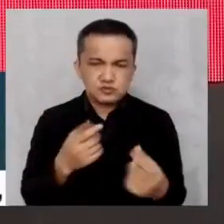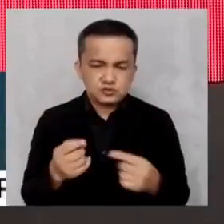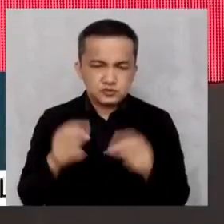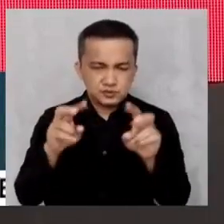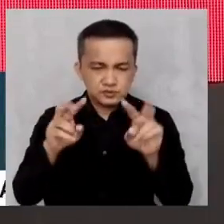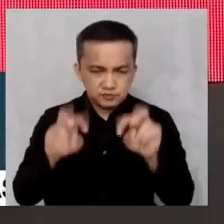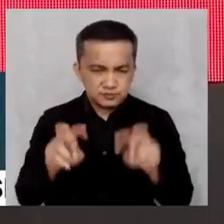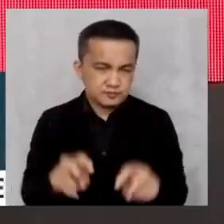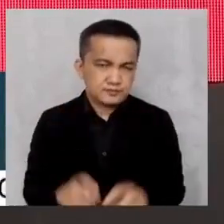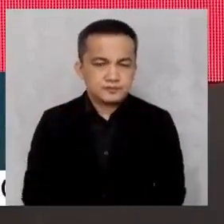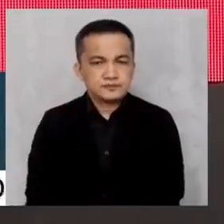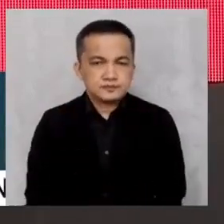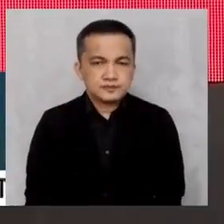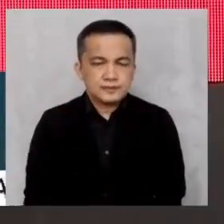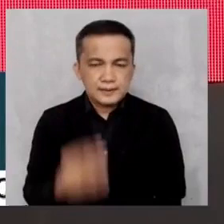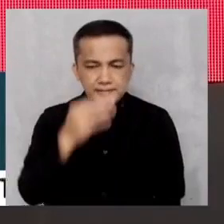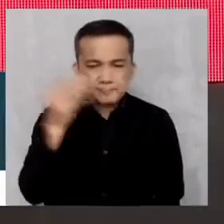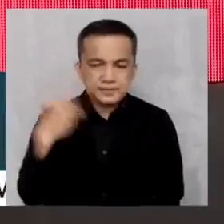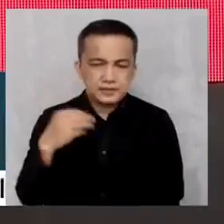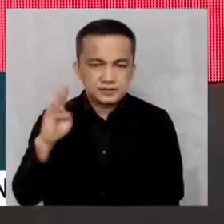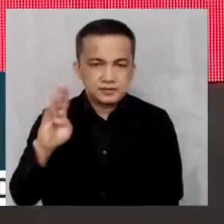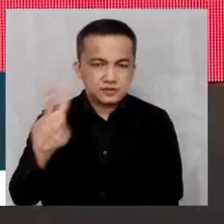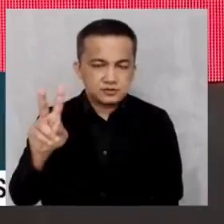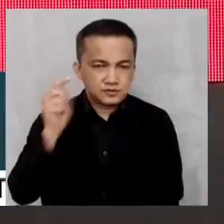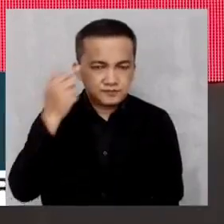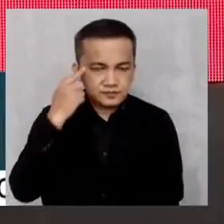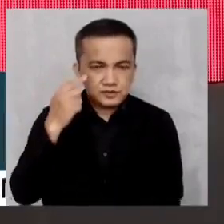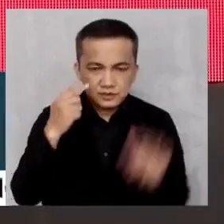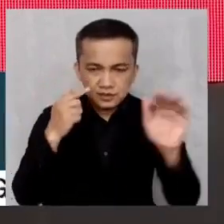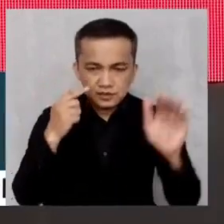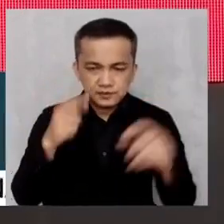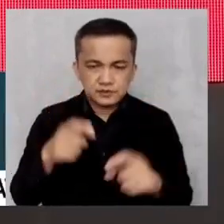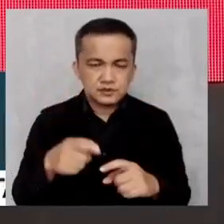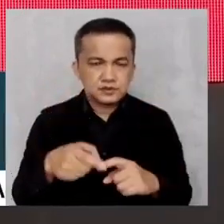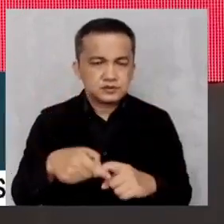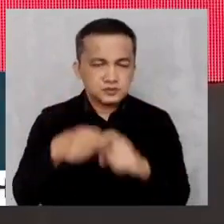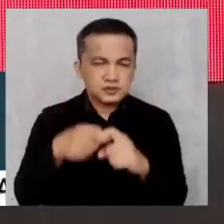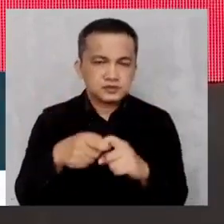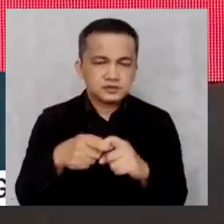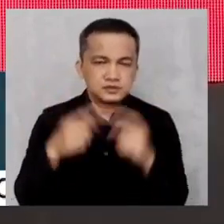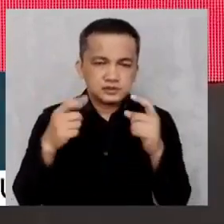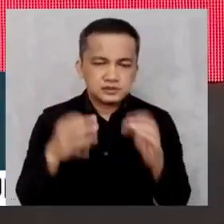investigations. In March, the Marcos administration appealed to suspend the ruling and